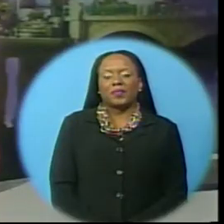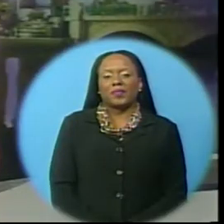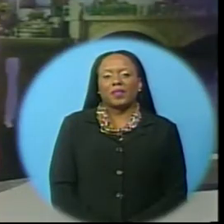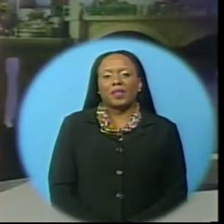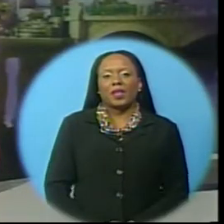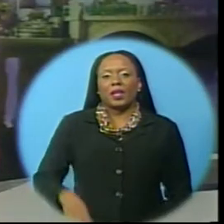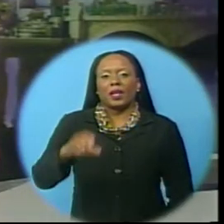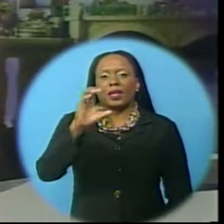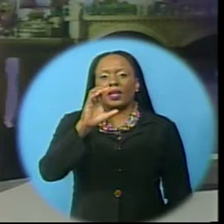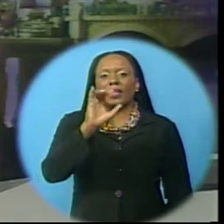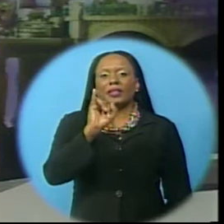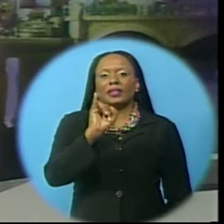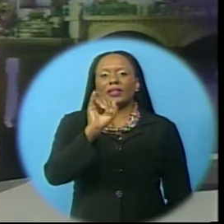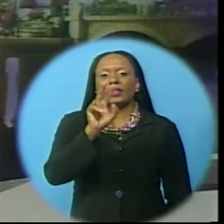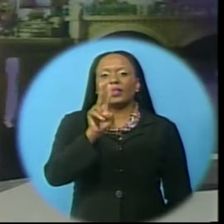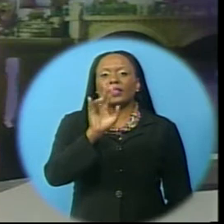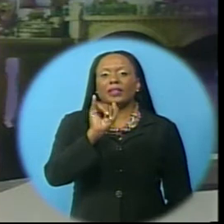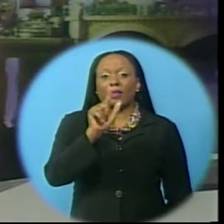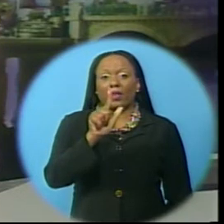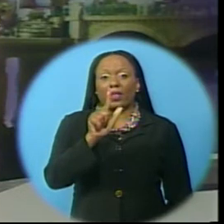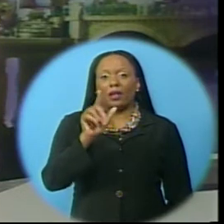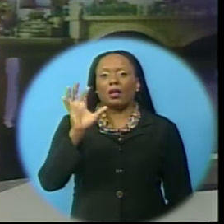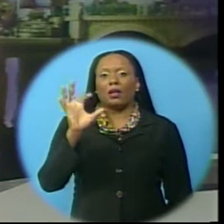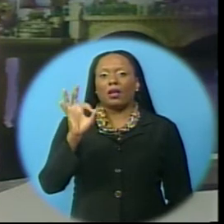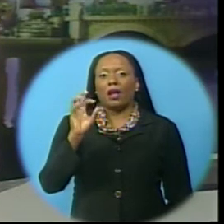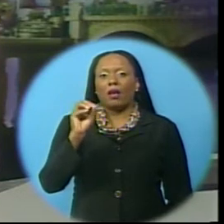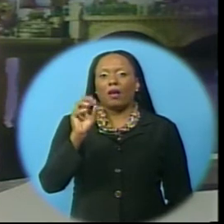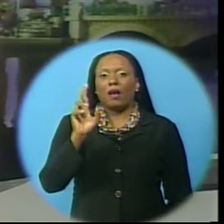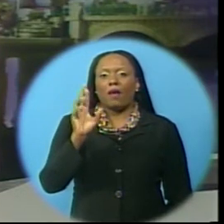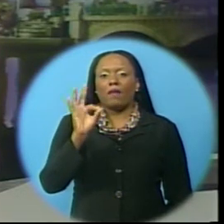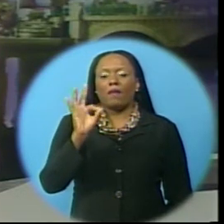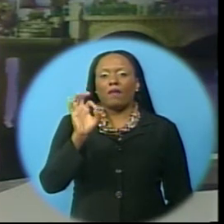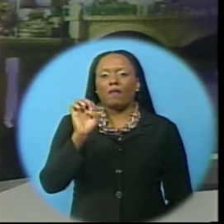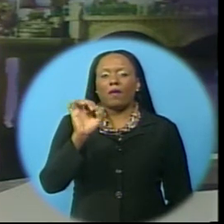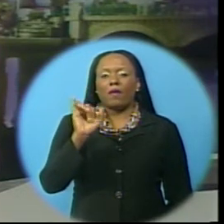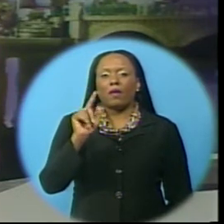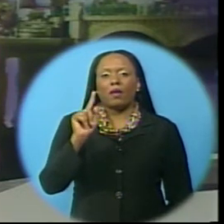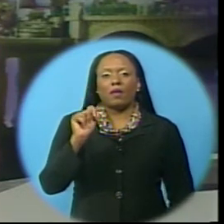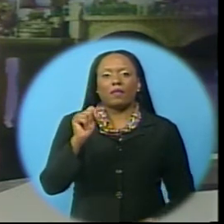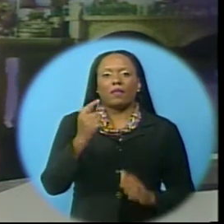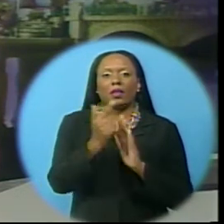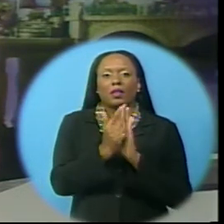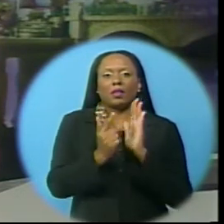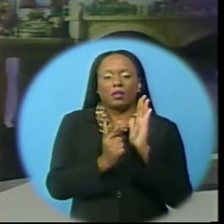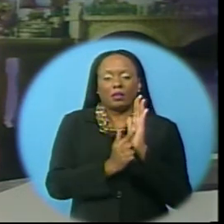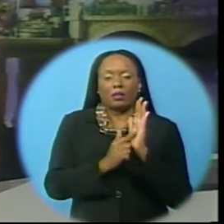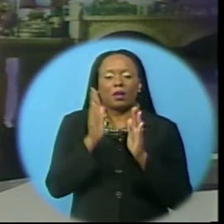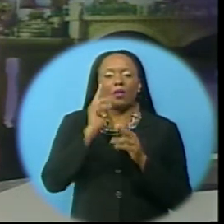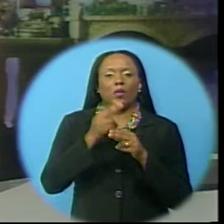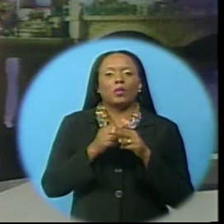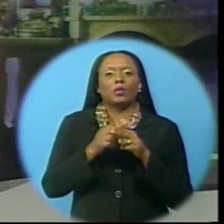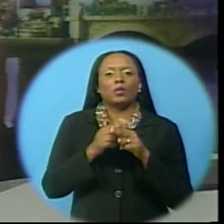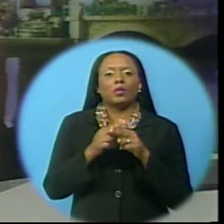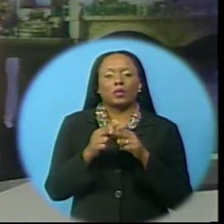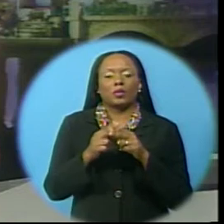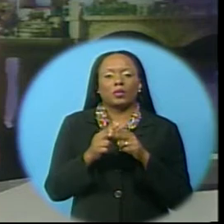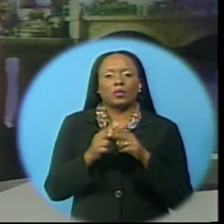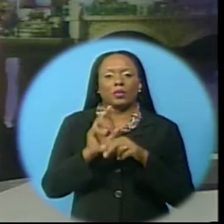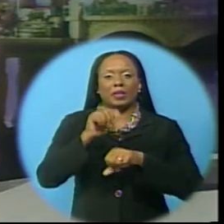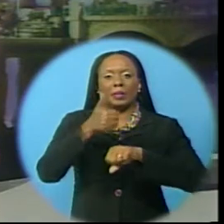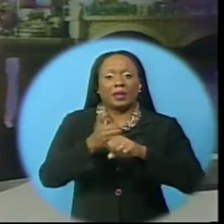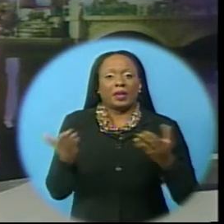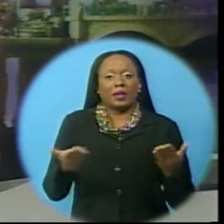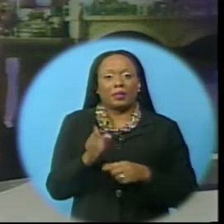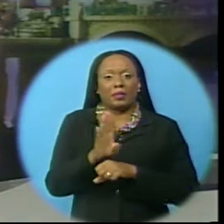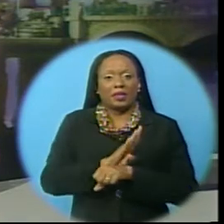Well, civil forfeit legislation is coming for the island, and that's the word from Attorney General and Minister of Home Affairs Adriel Brathwaite. He agrees